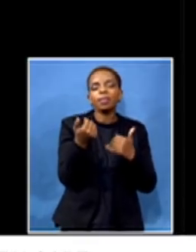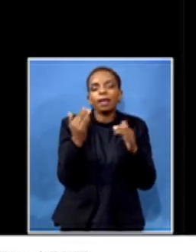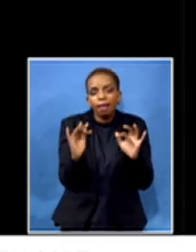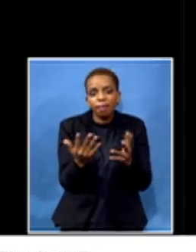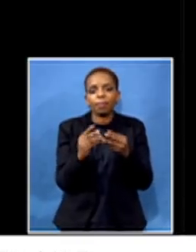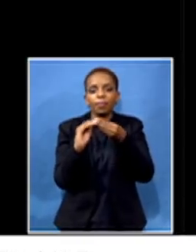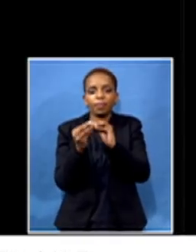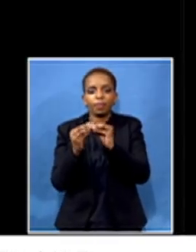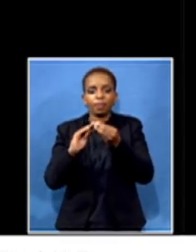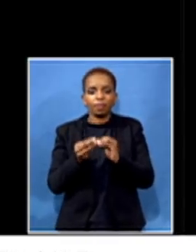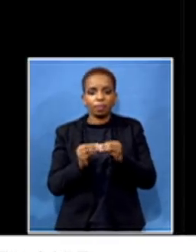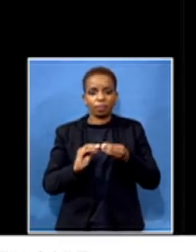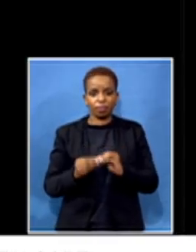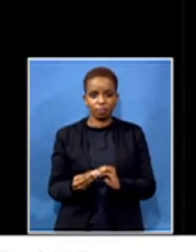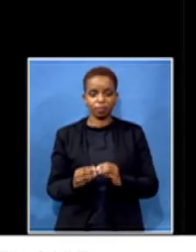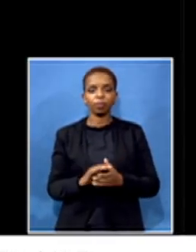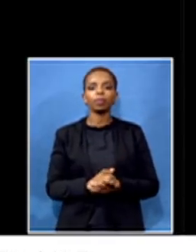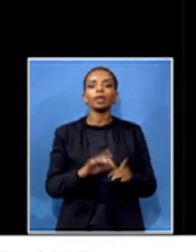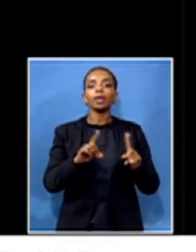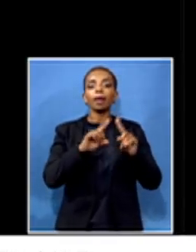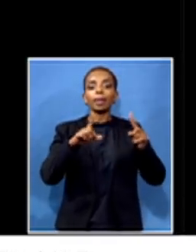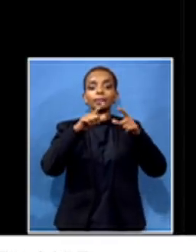bulk of the